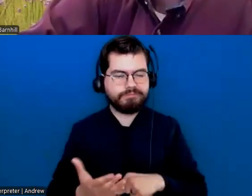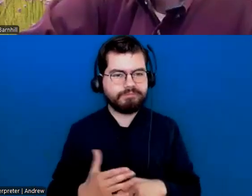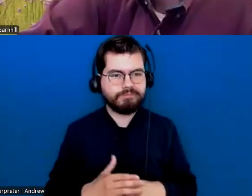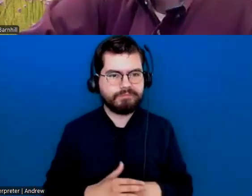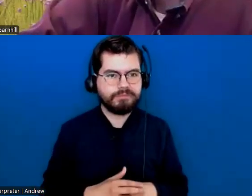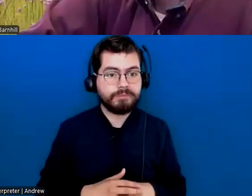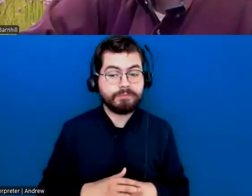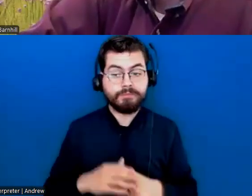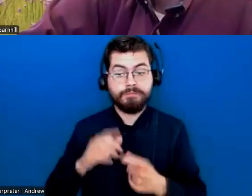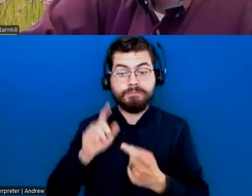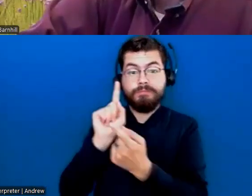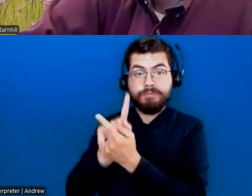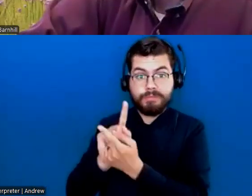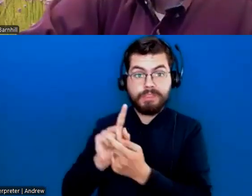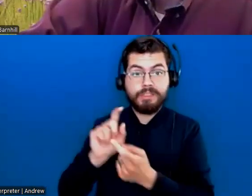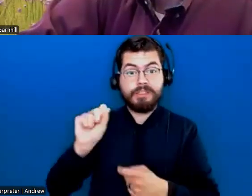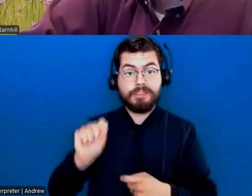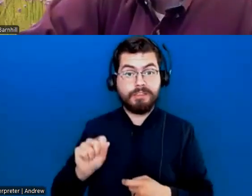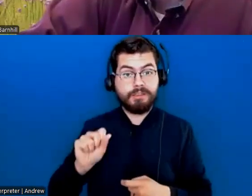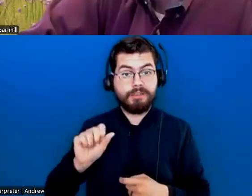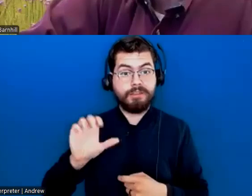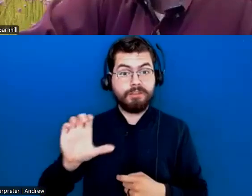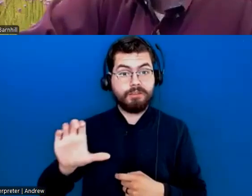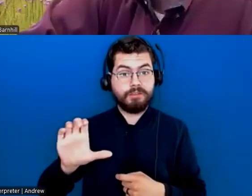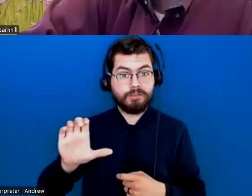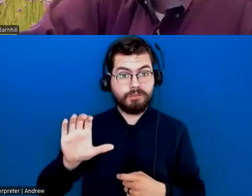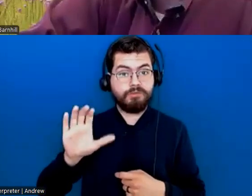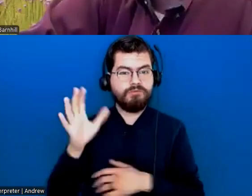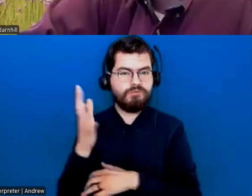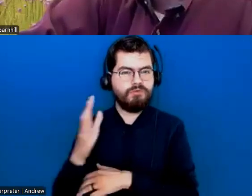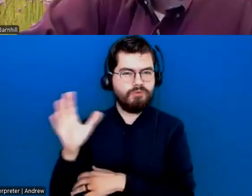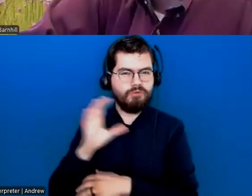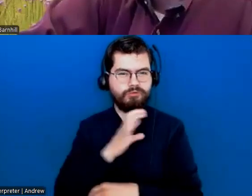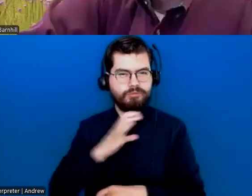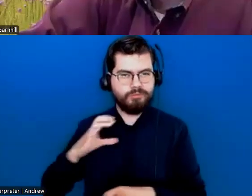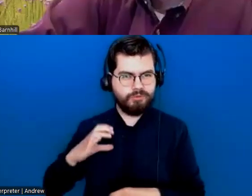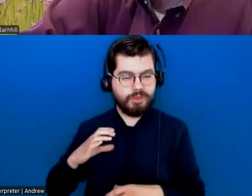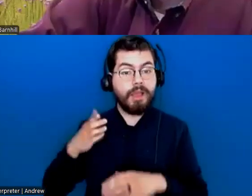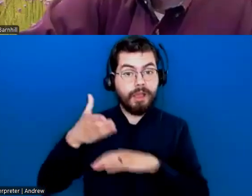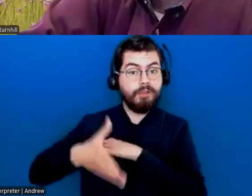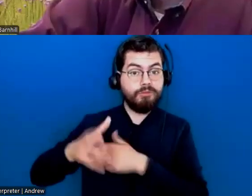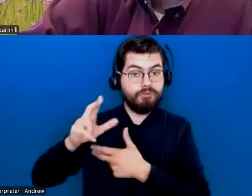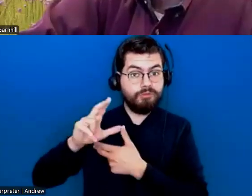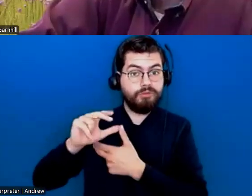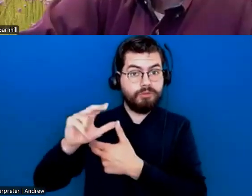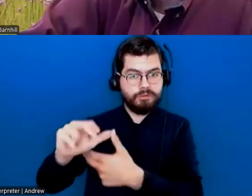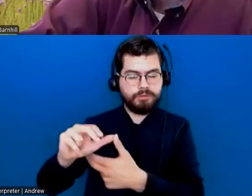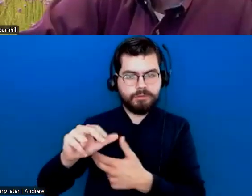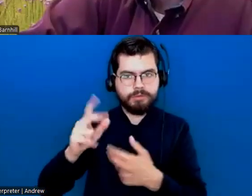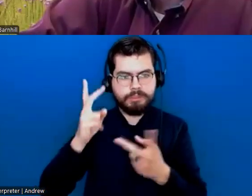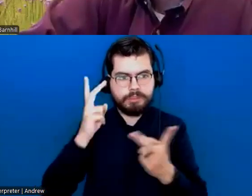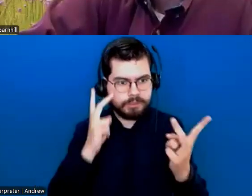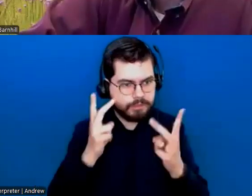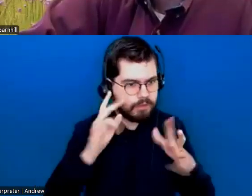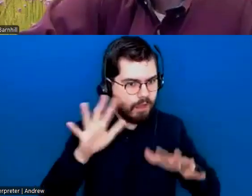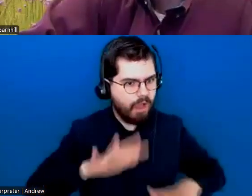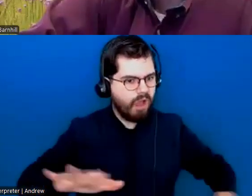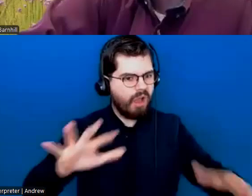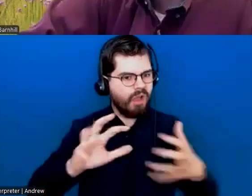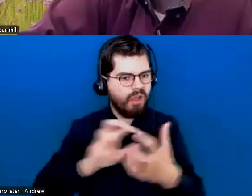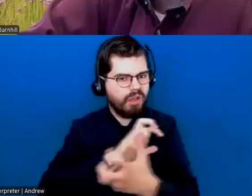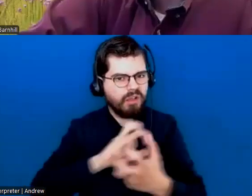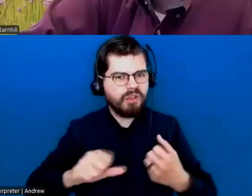Commission after Helene and looking at the pattern of the damage that we saw, it was not